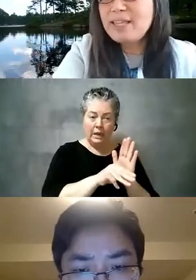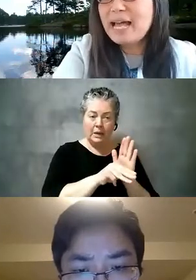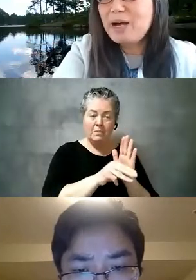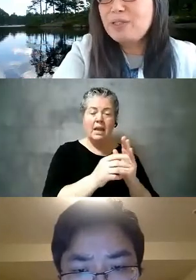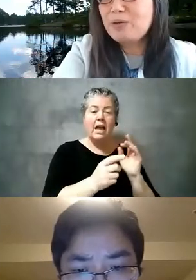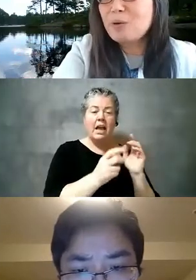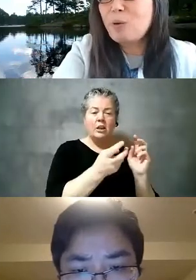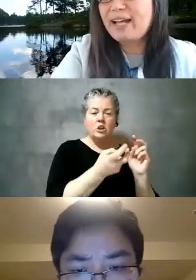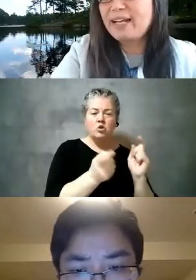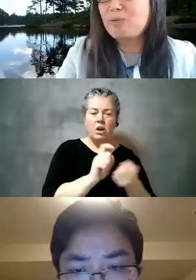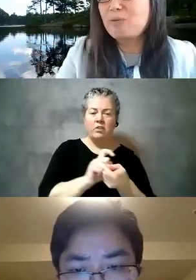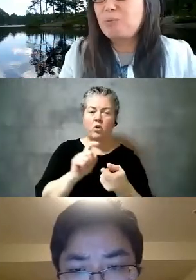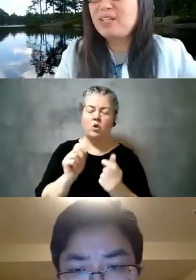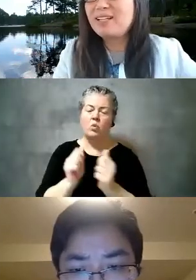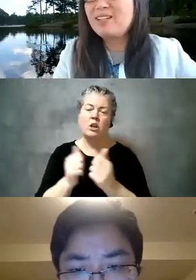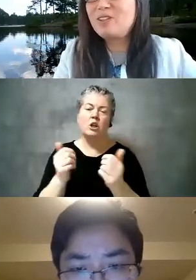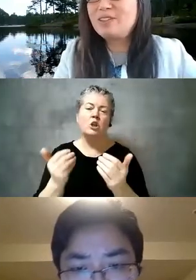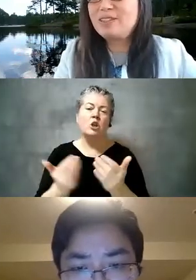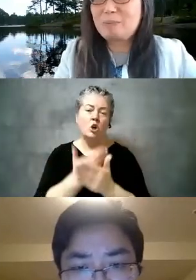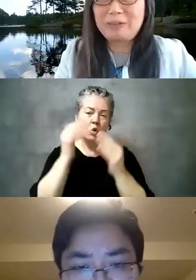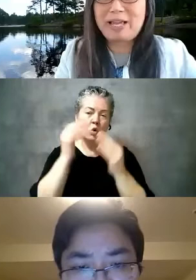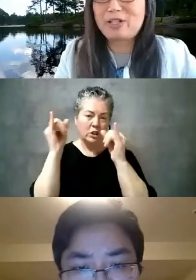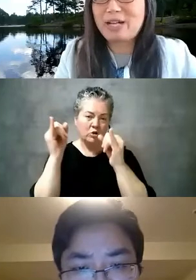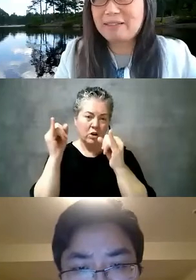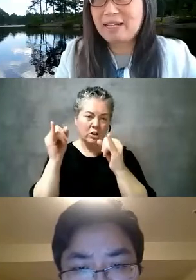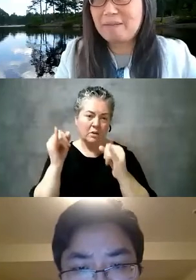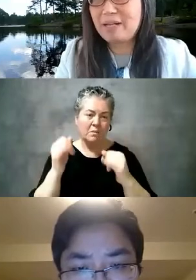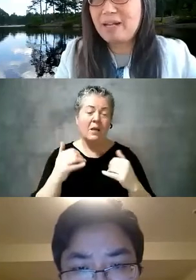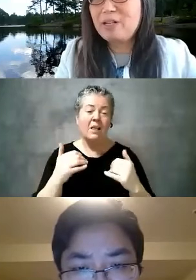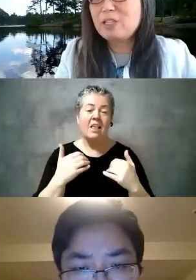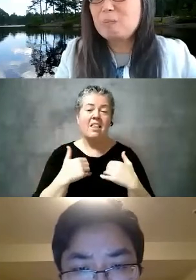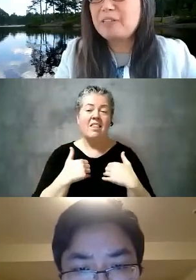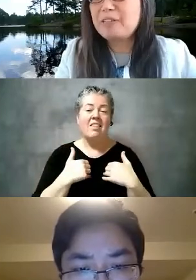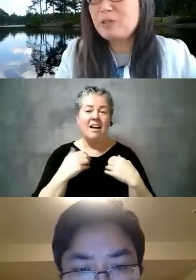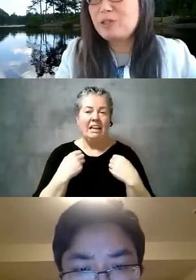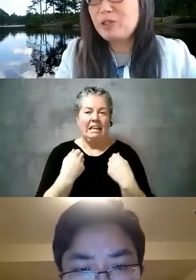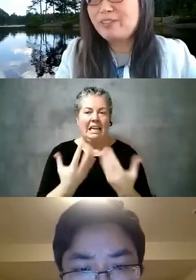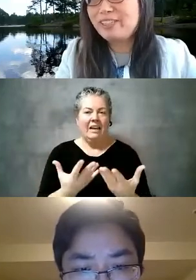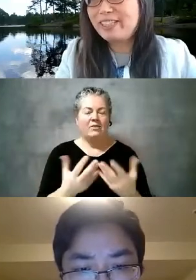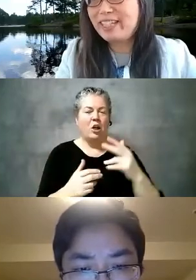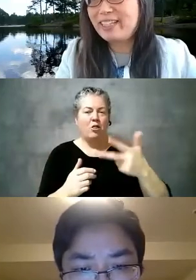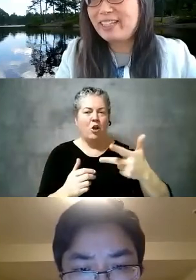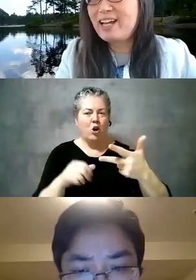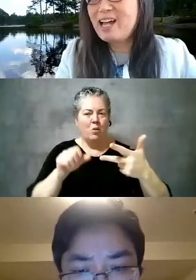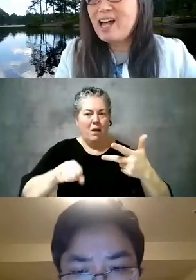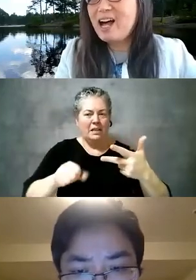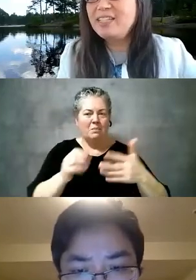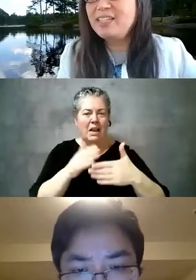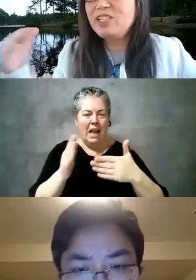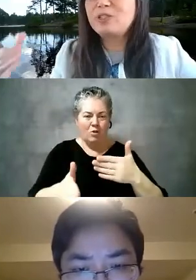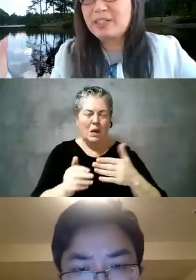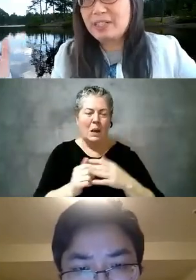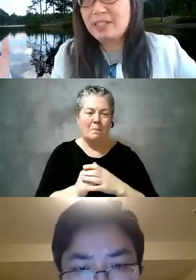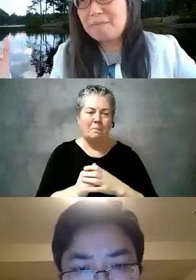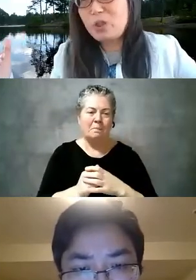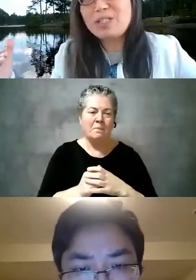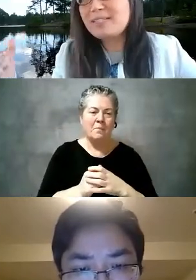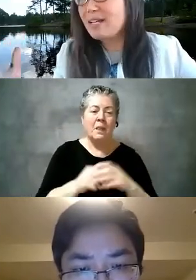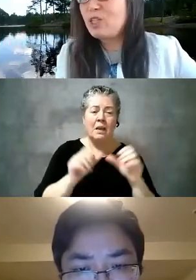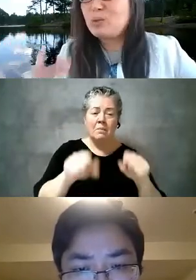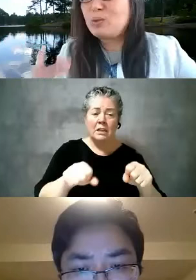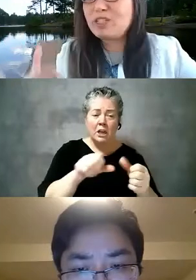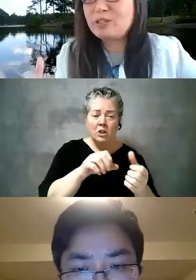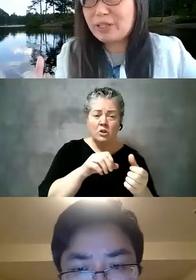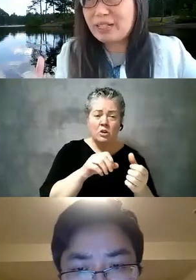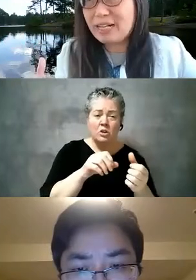So that would require that we bring a third potential outcome, which is potential student learning. Under the new curriculum, students